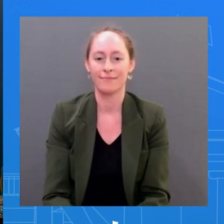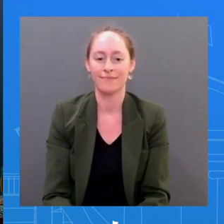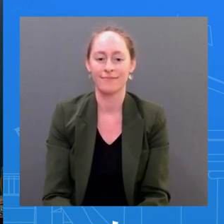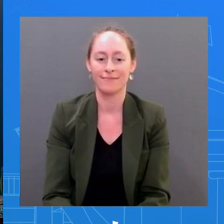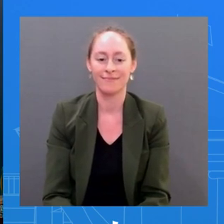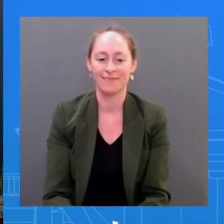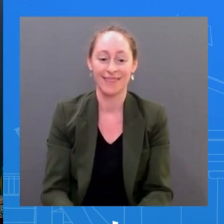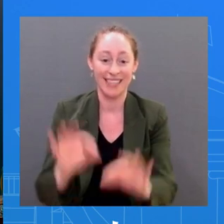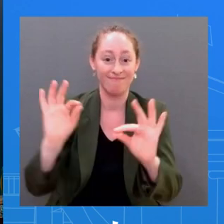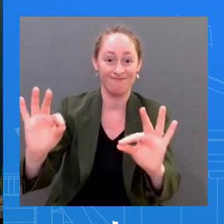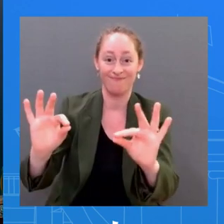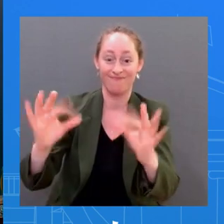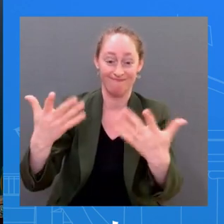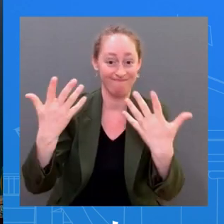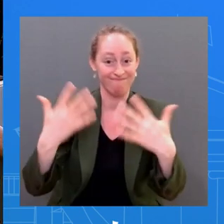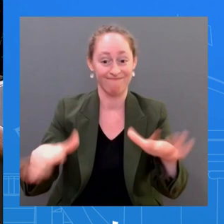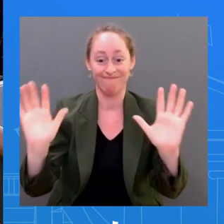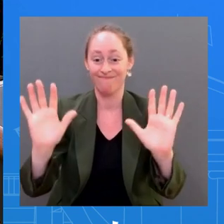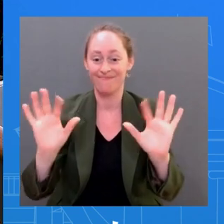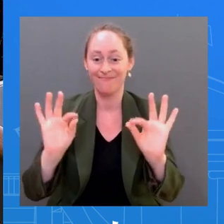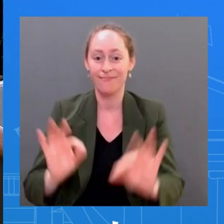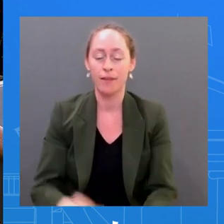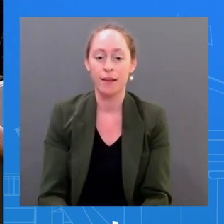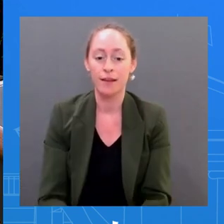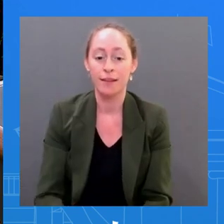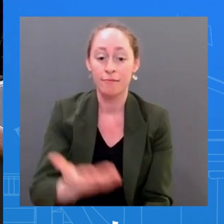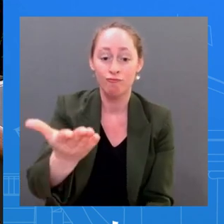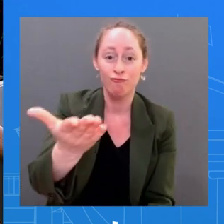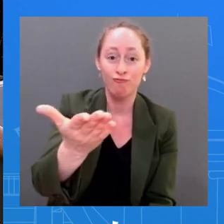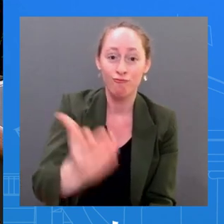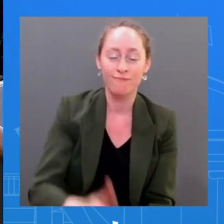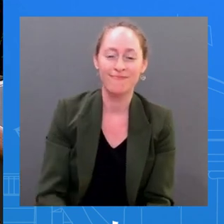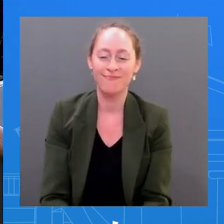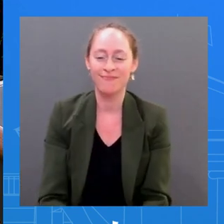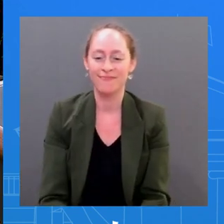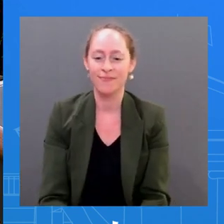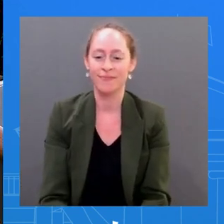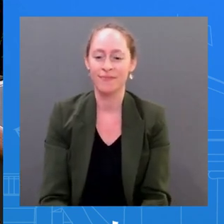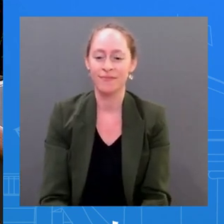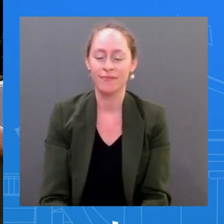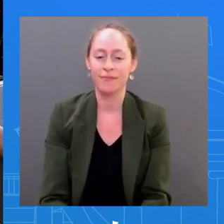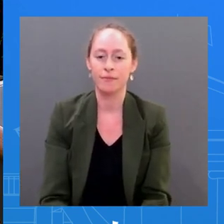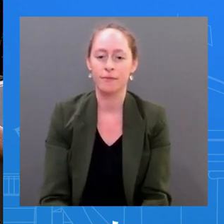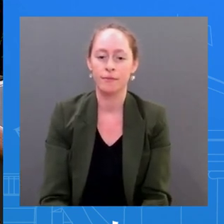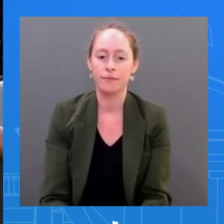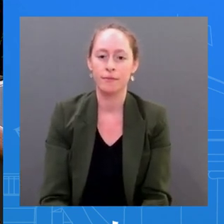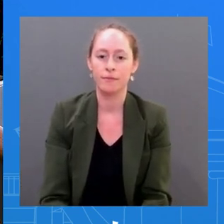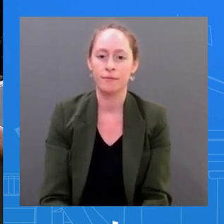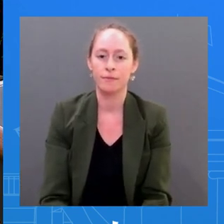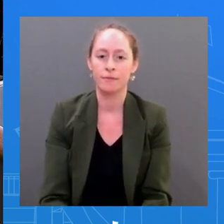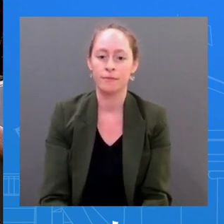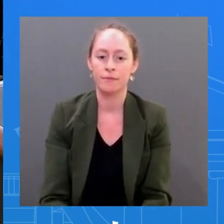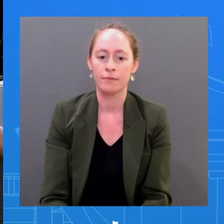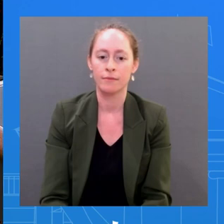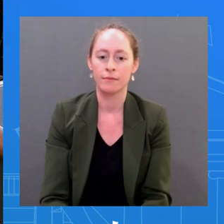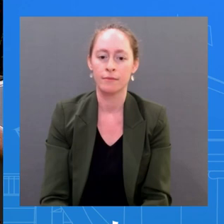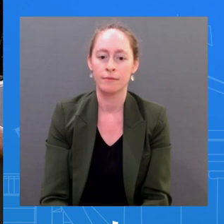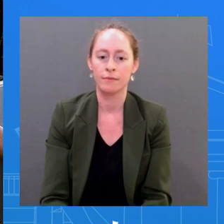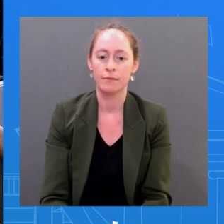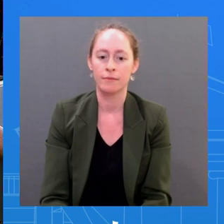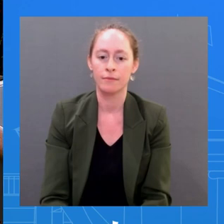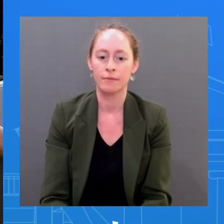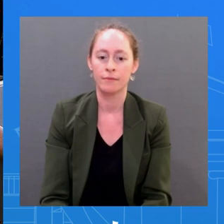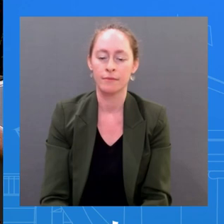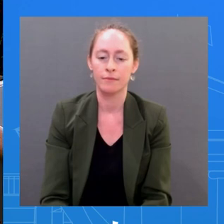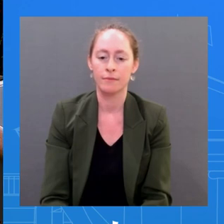have. All right, go ahead. Thanks, Karine. I know we're getting started here kind of late, yeah. And this is the last break of the week. I'm hoping you might be able to take this up after